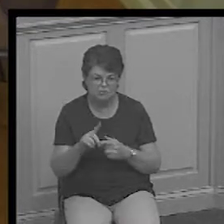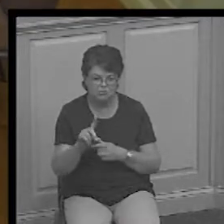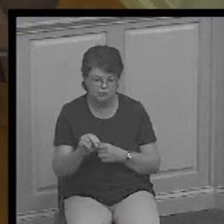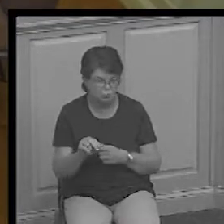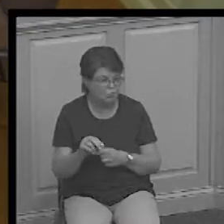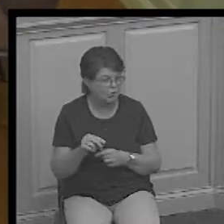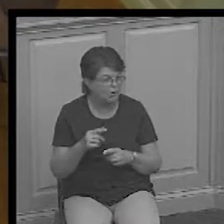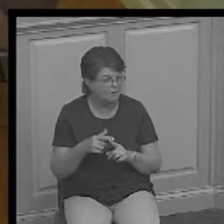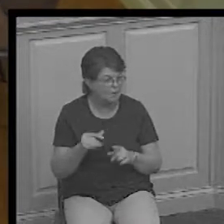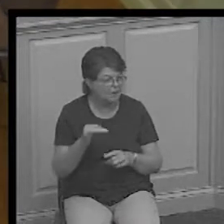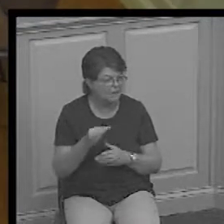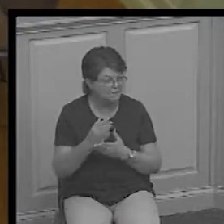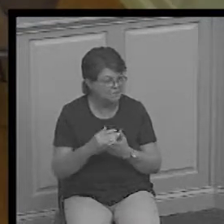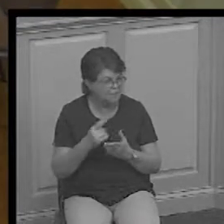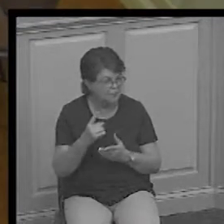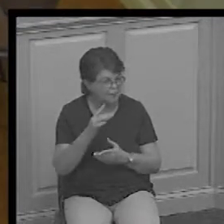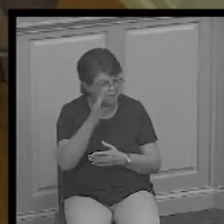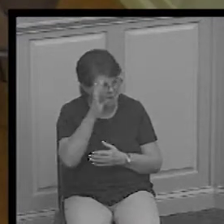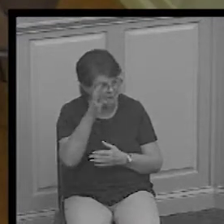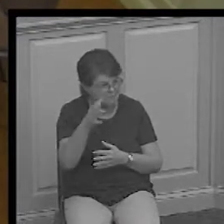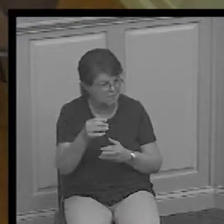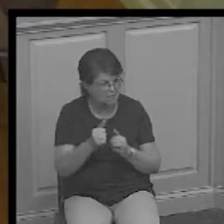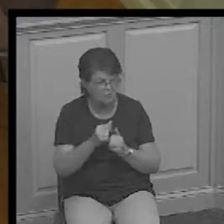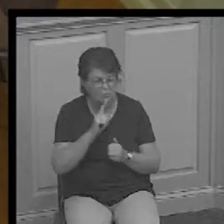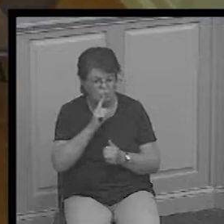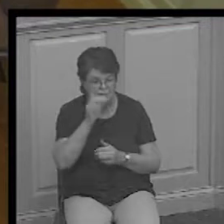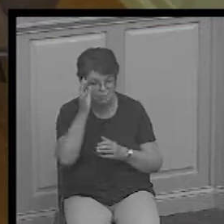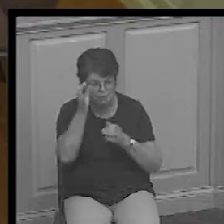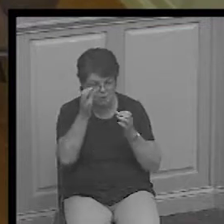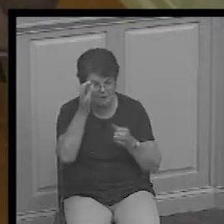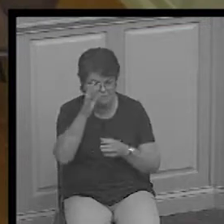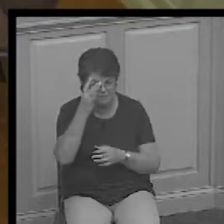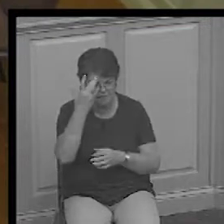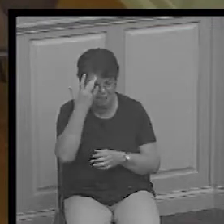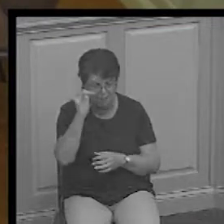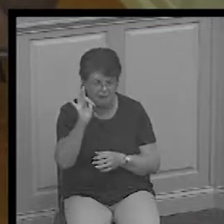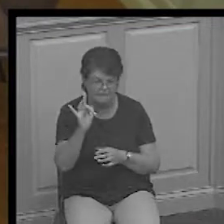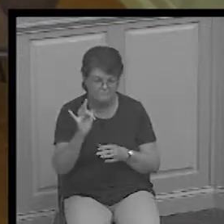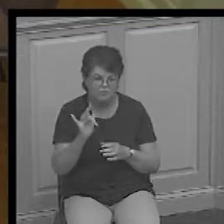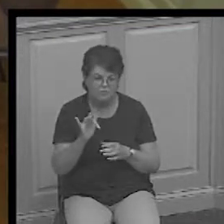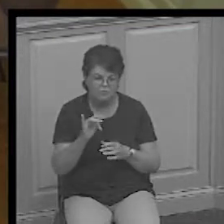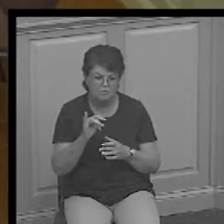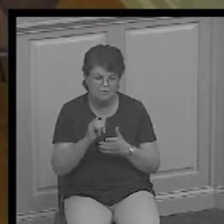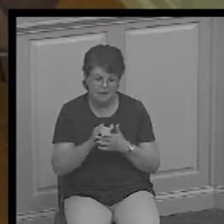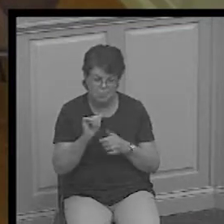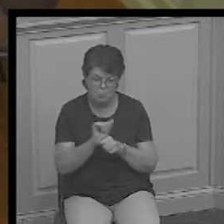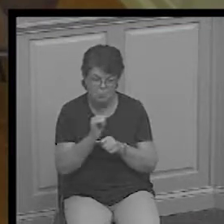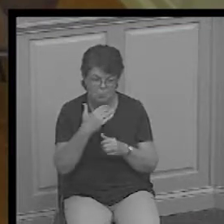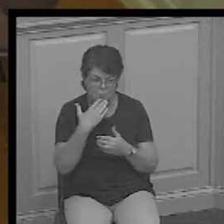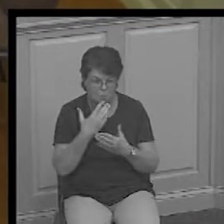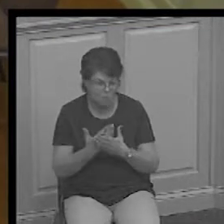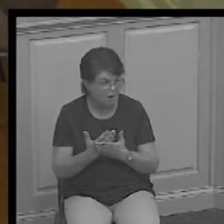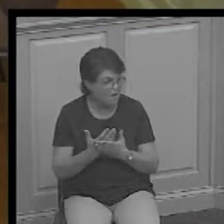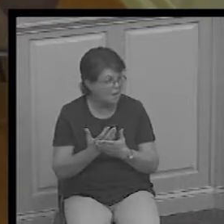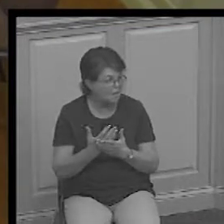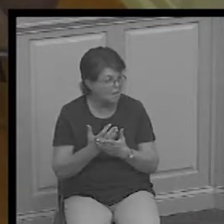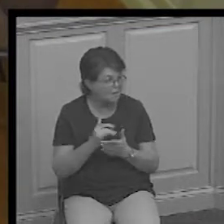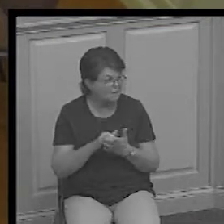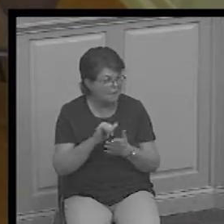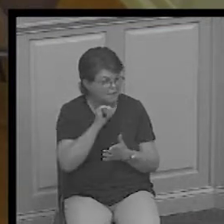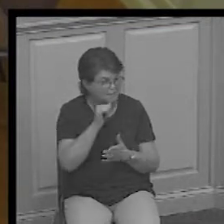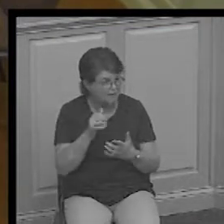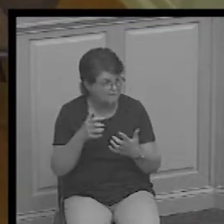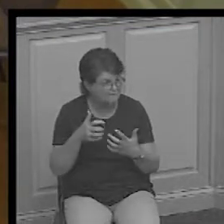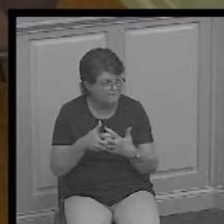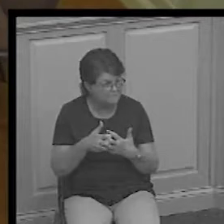But if someone comes up with a really creative, clever thing that would work well, that doesn't fit the